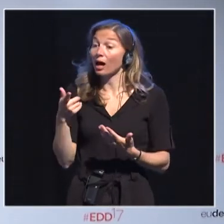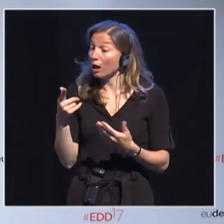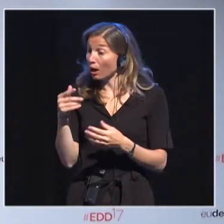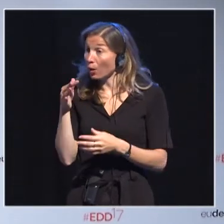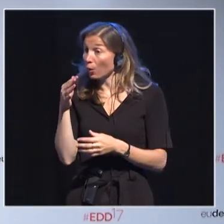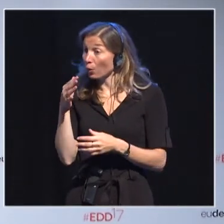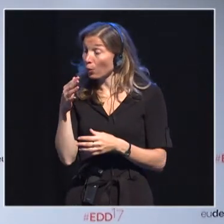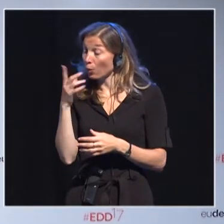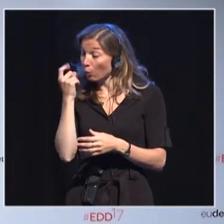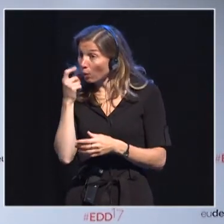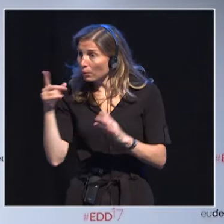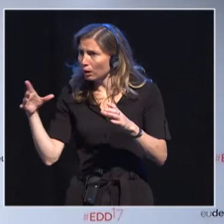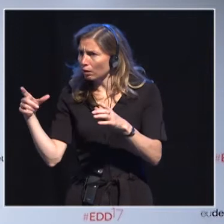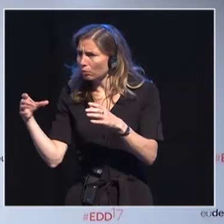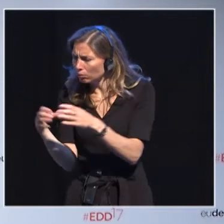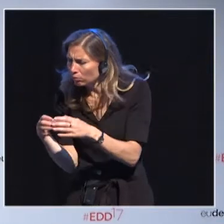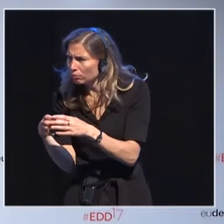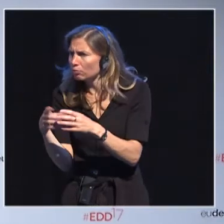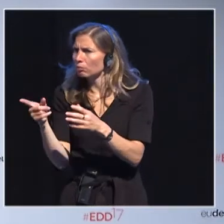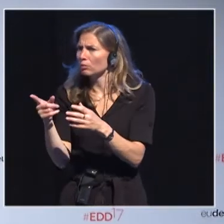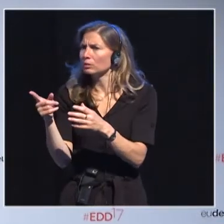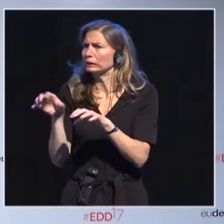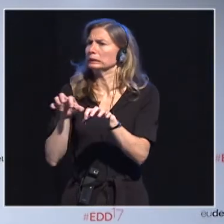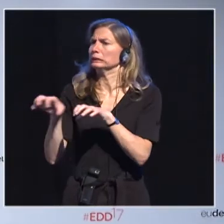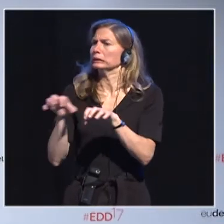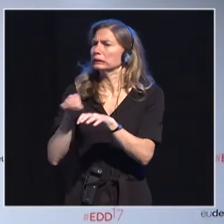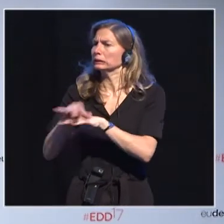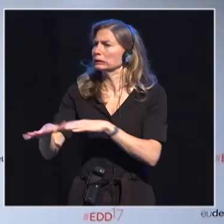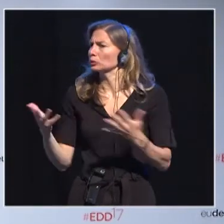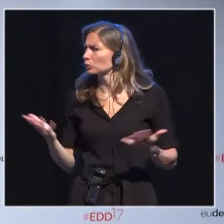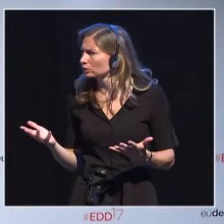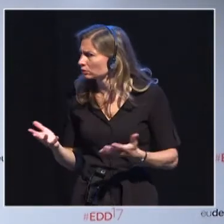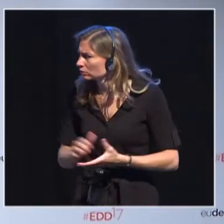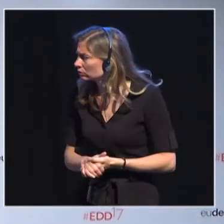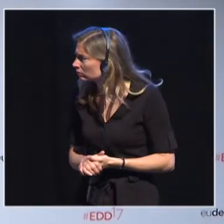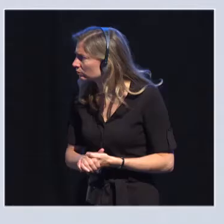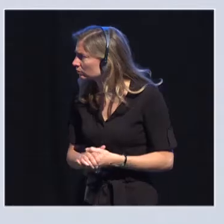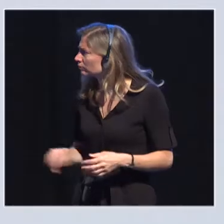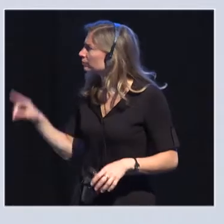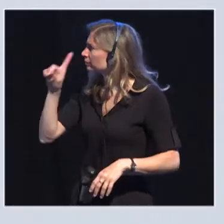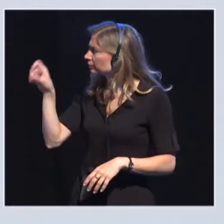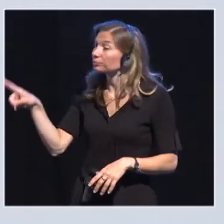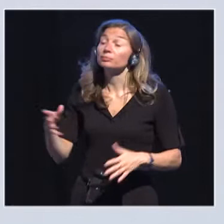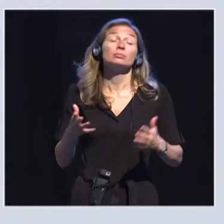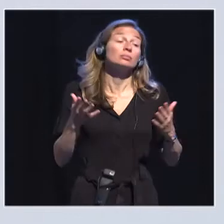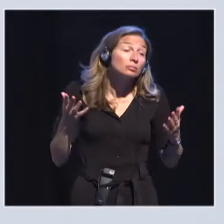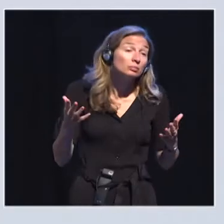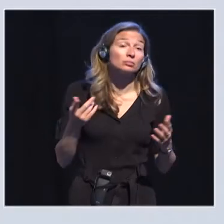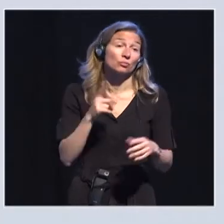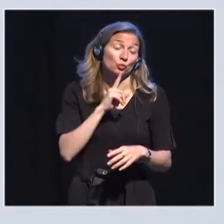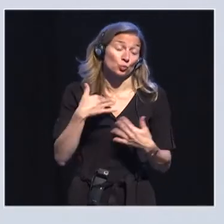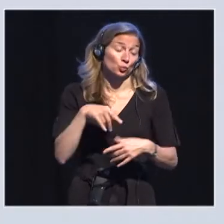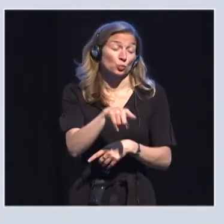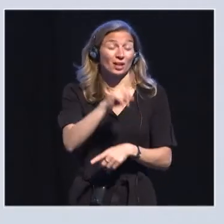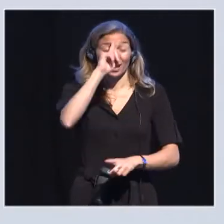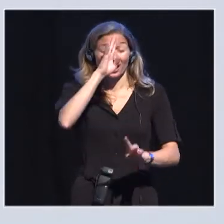on the ground and on the floor? I like to say one of the risks is innovation and creativity. Women,